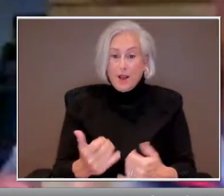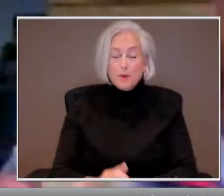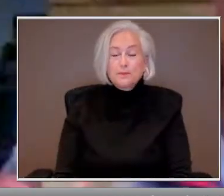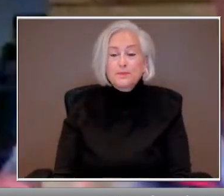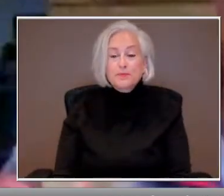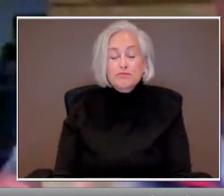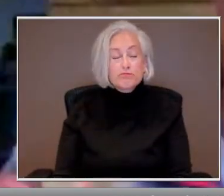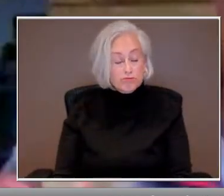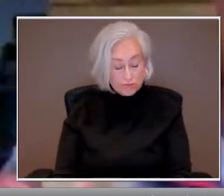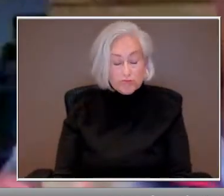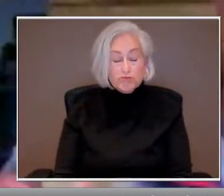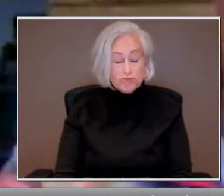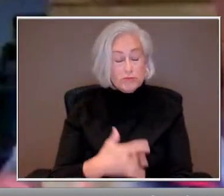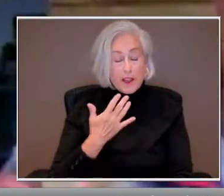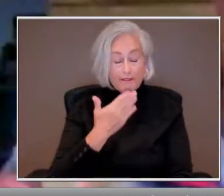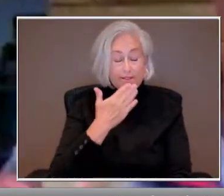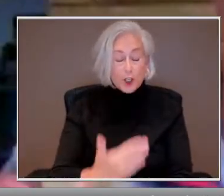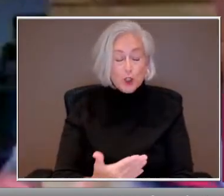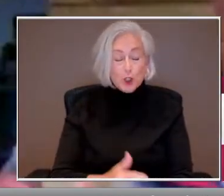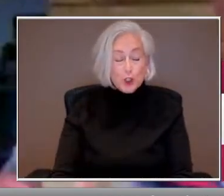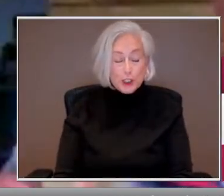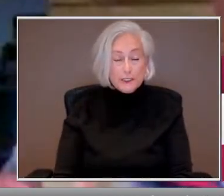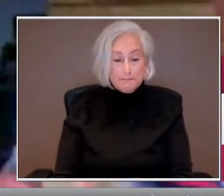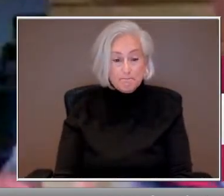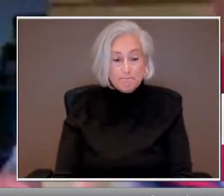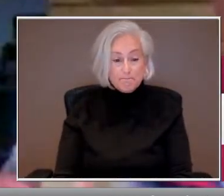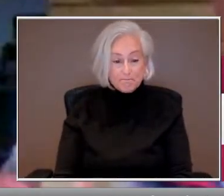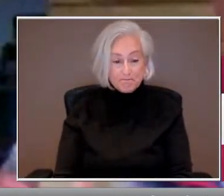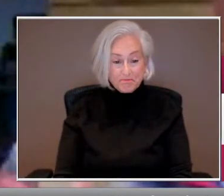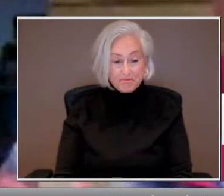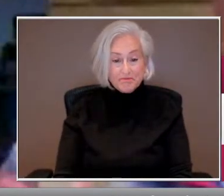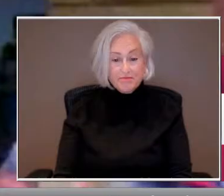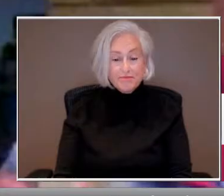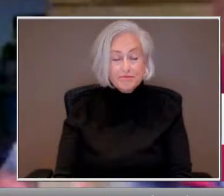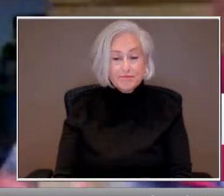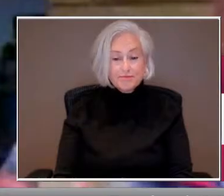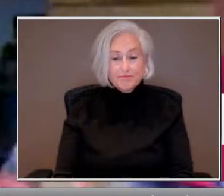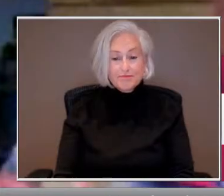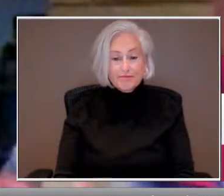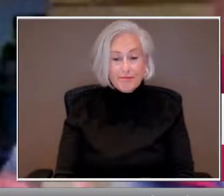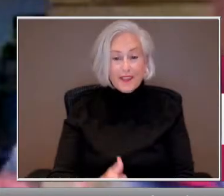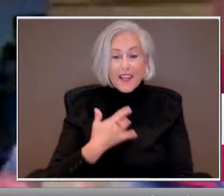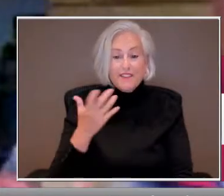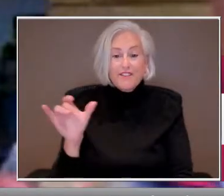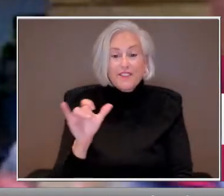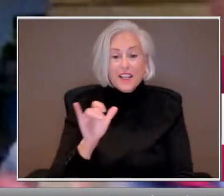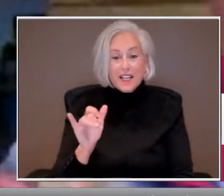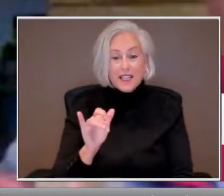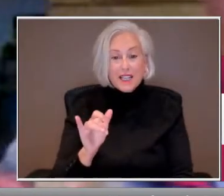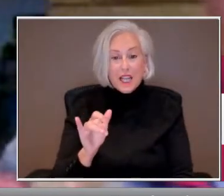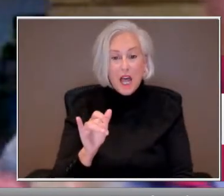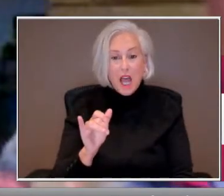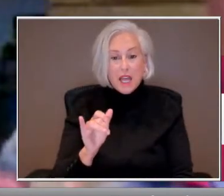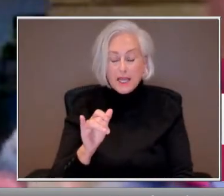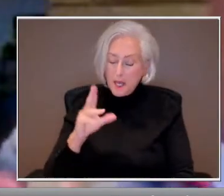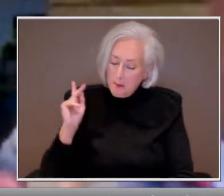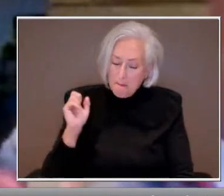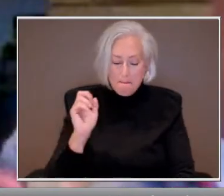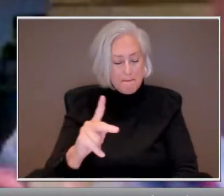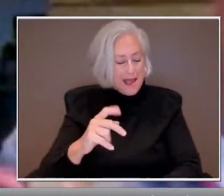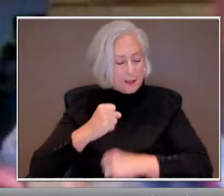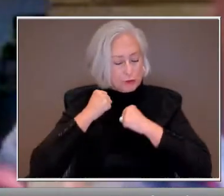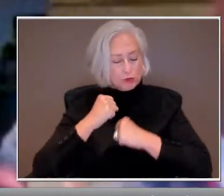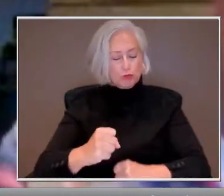I feel real good. I actually feel like I came back pretty hard and strong.